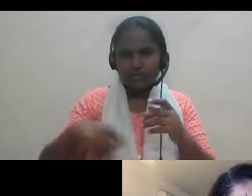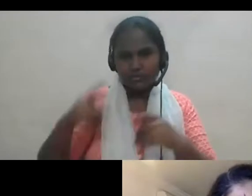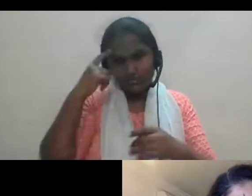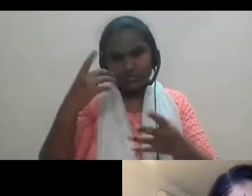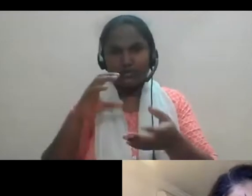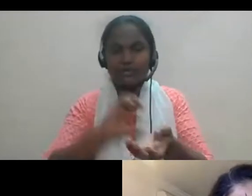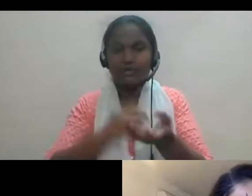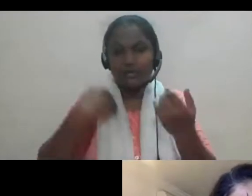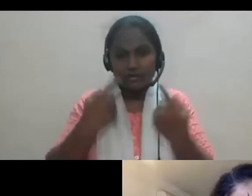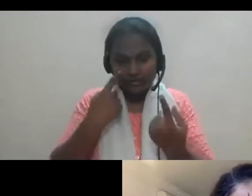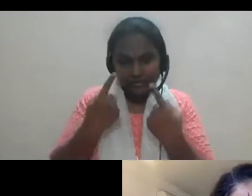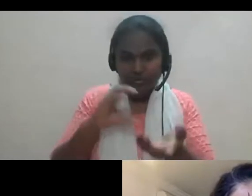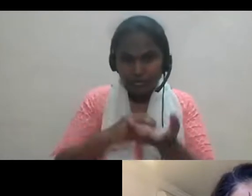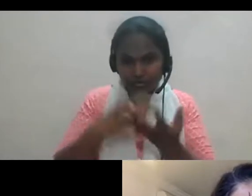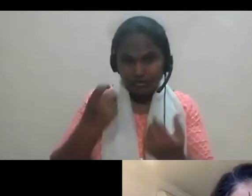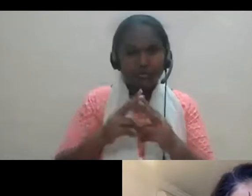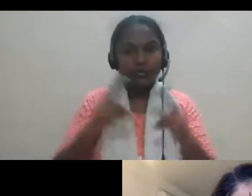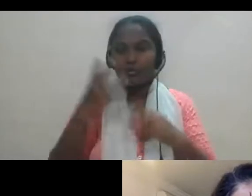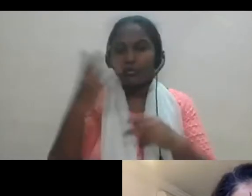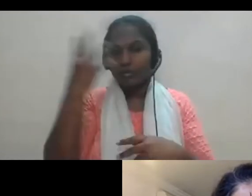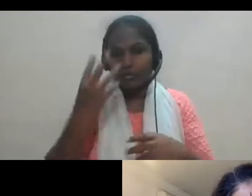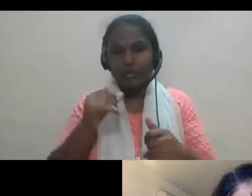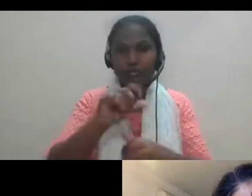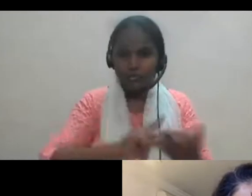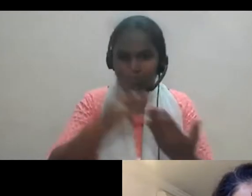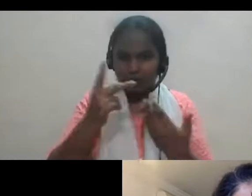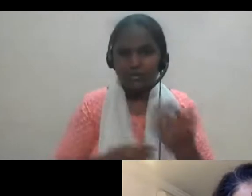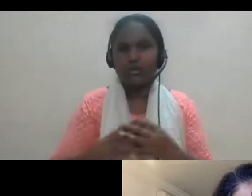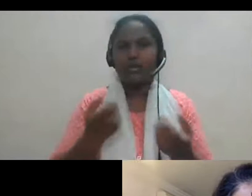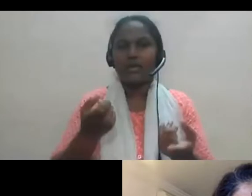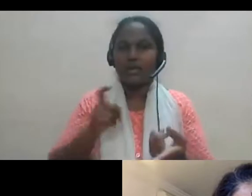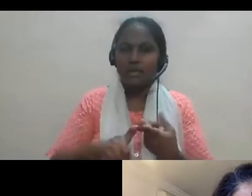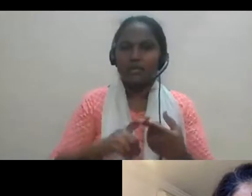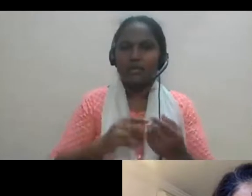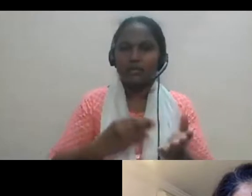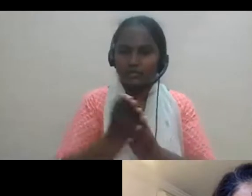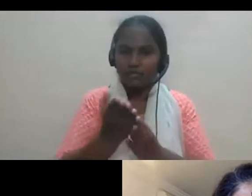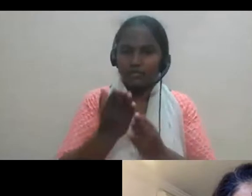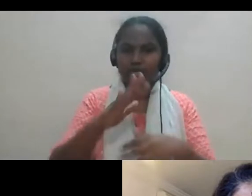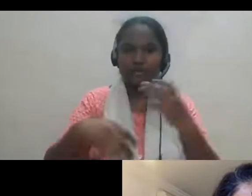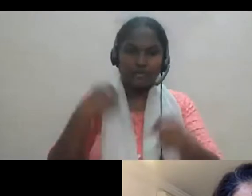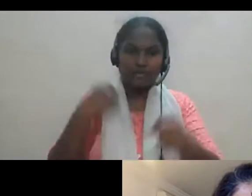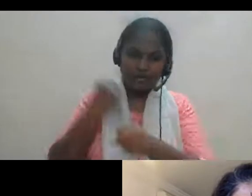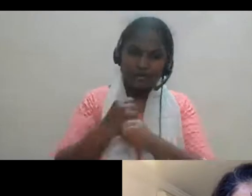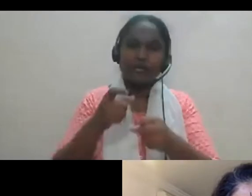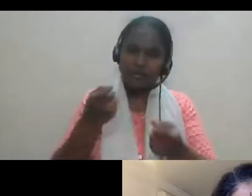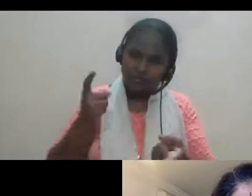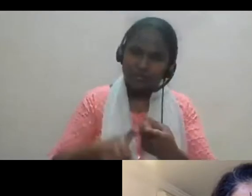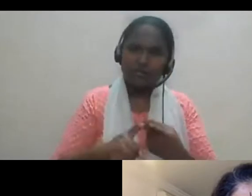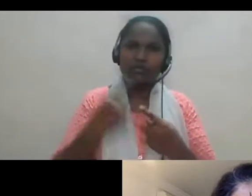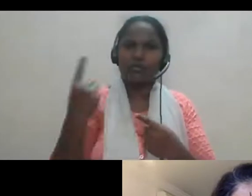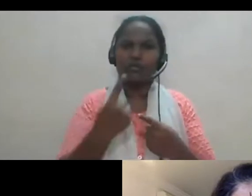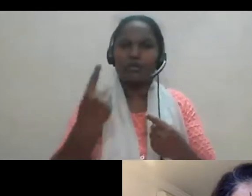hospital. And it's a very beautiful program that happens throughout the entire year, but it happens for only